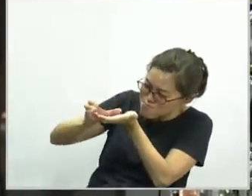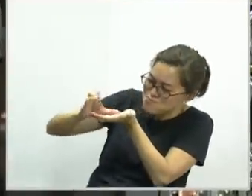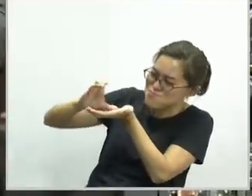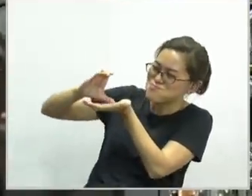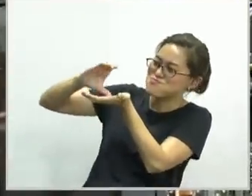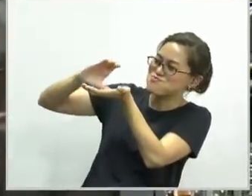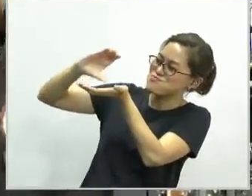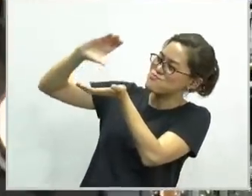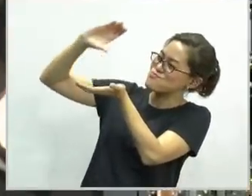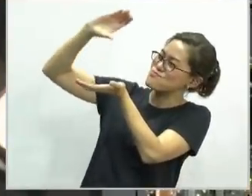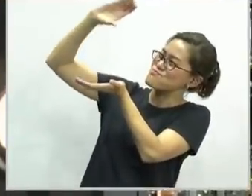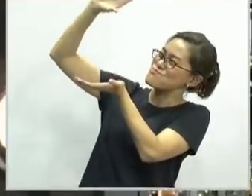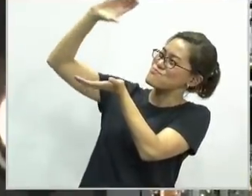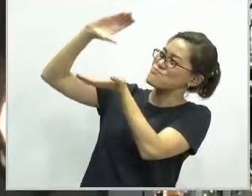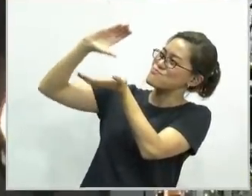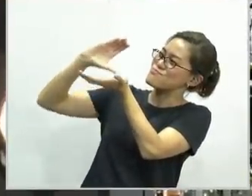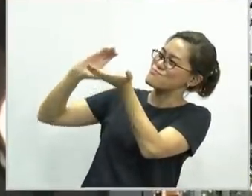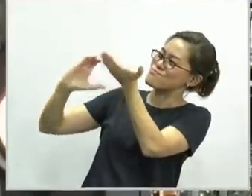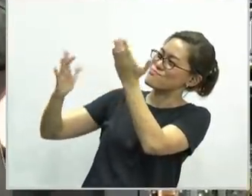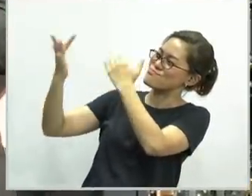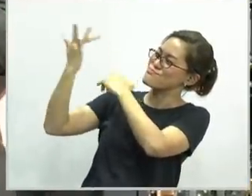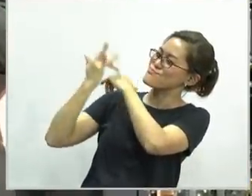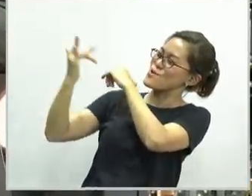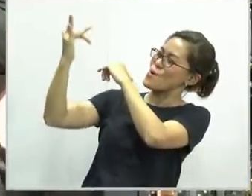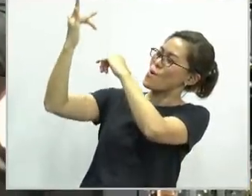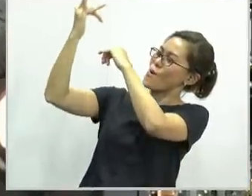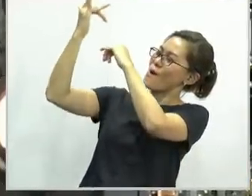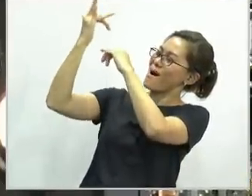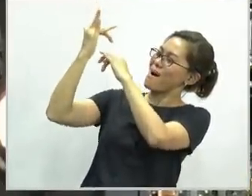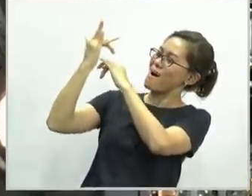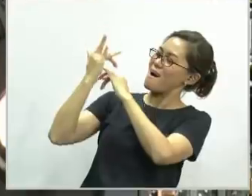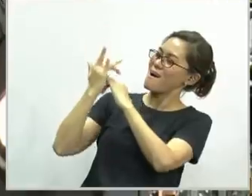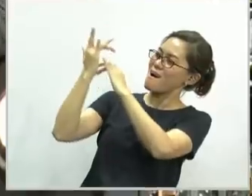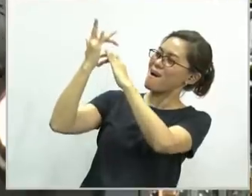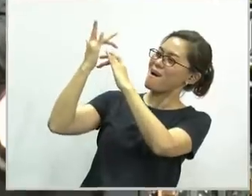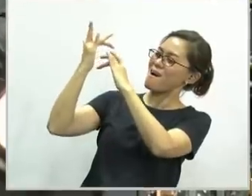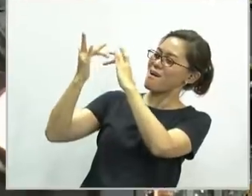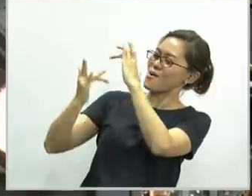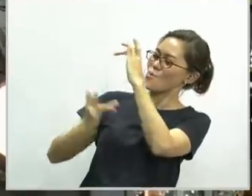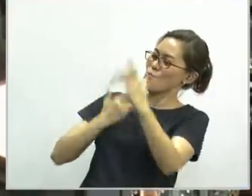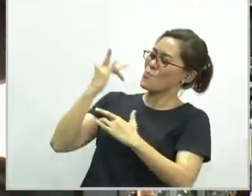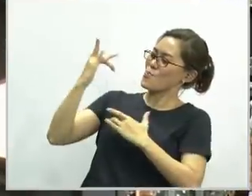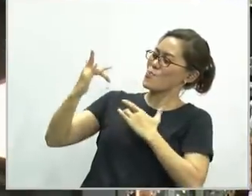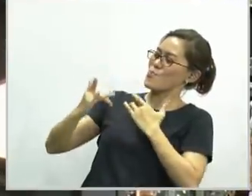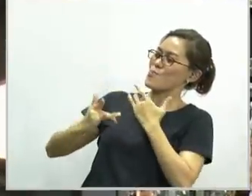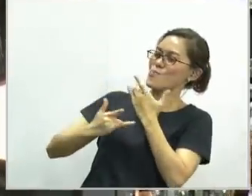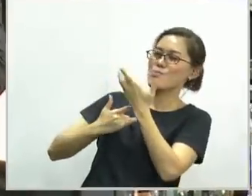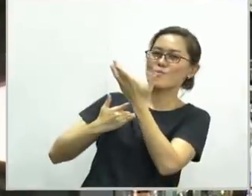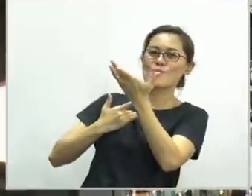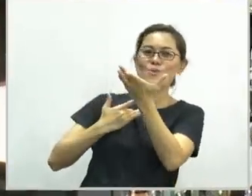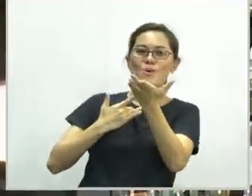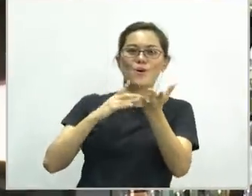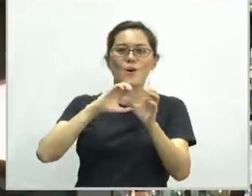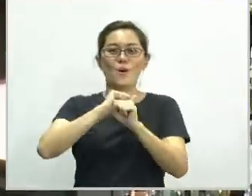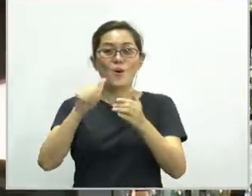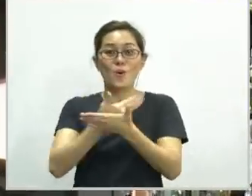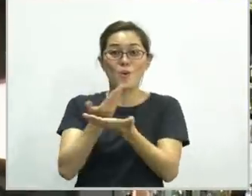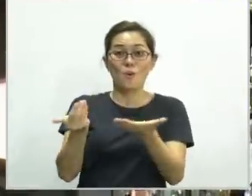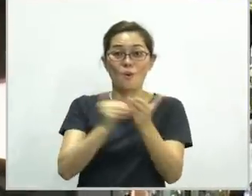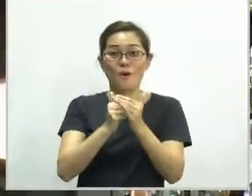touch upon your palms, and may you be revived and revitalized.